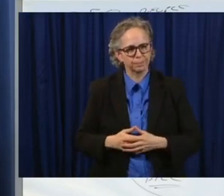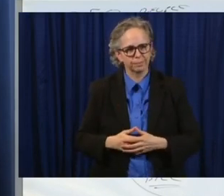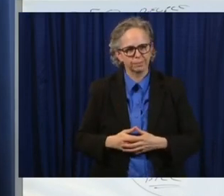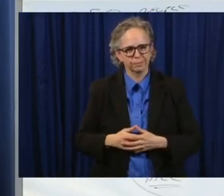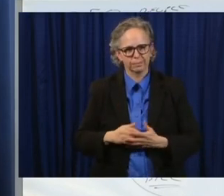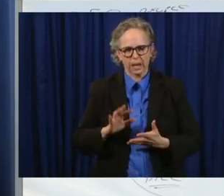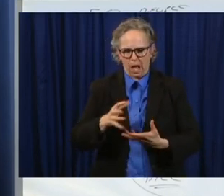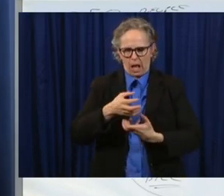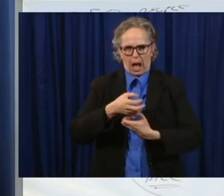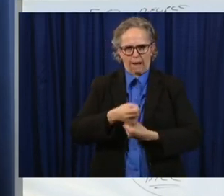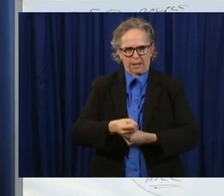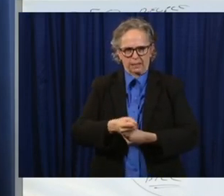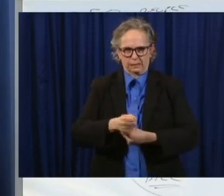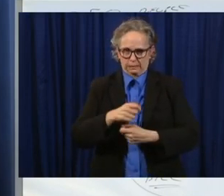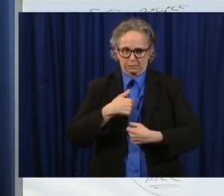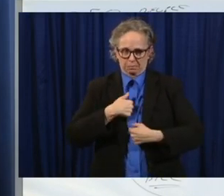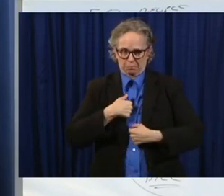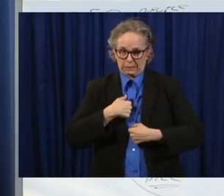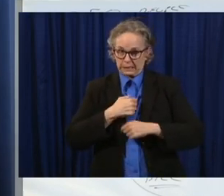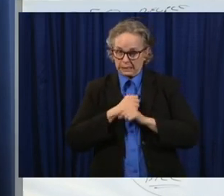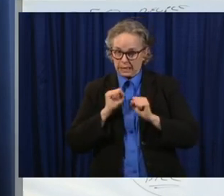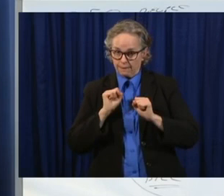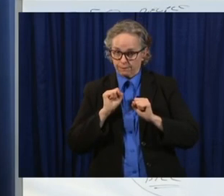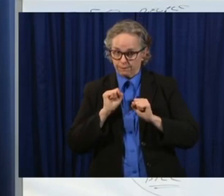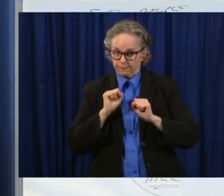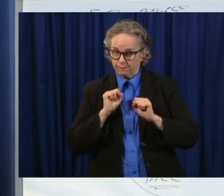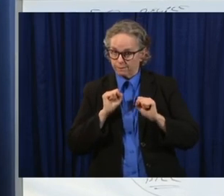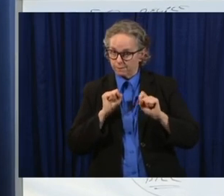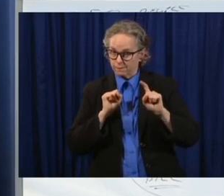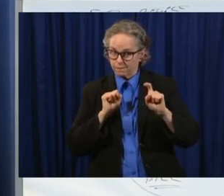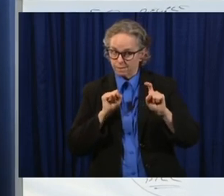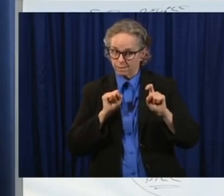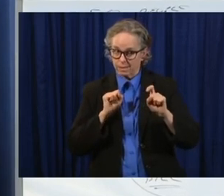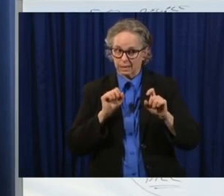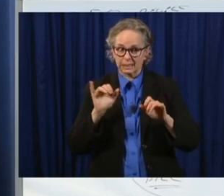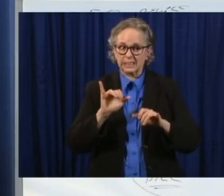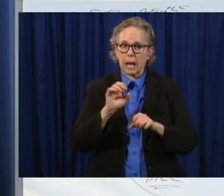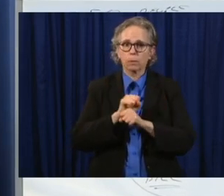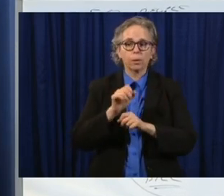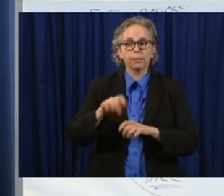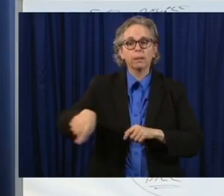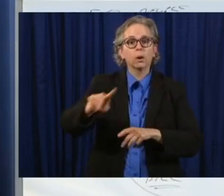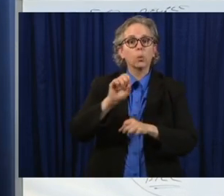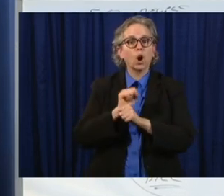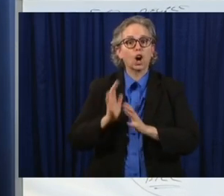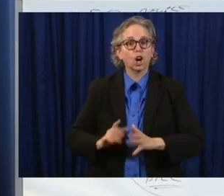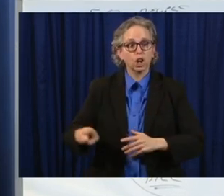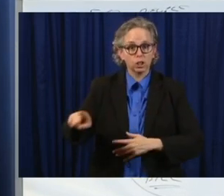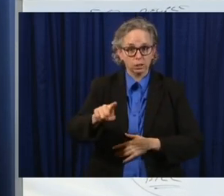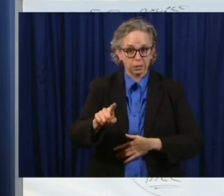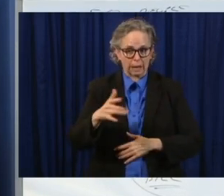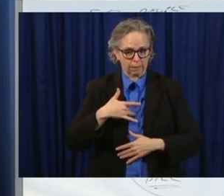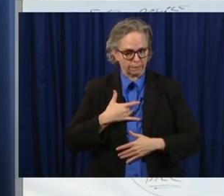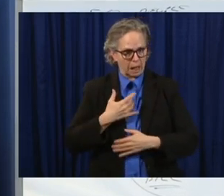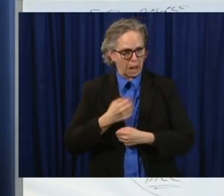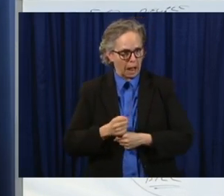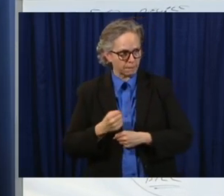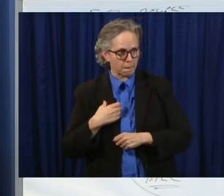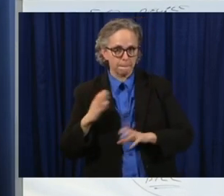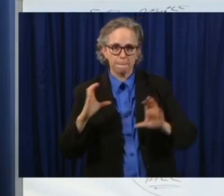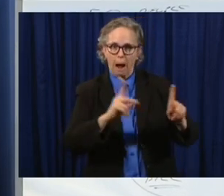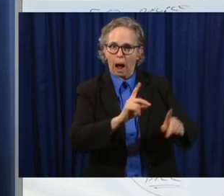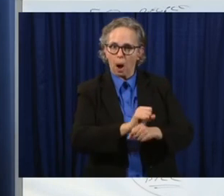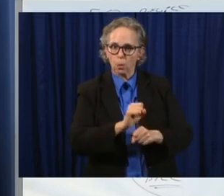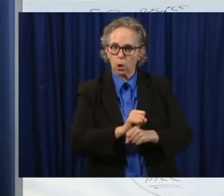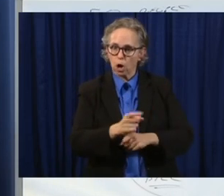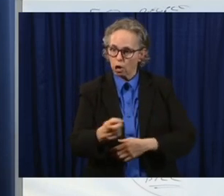I safe when I go to this business? That's the same way with workers. Workers have to feel safe when they go back into a company to